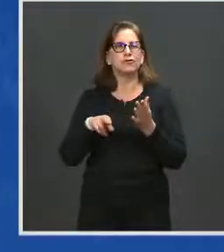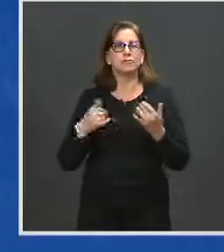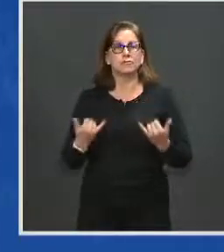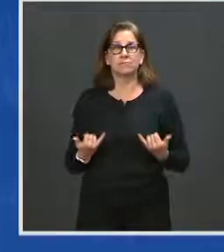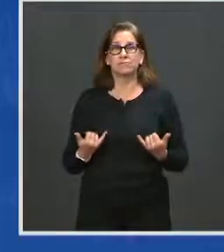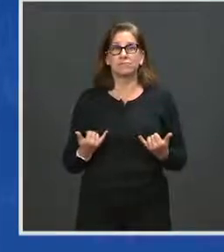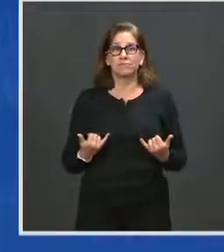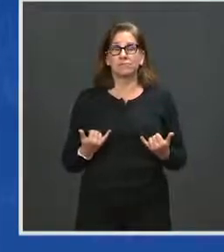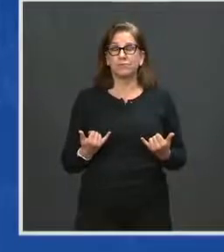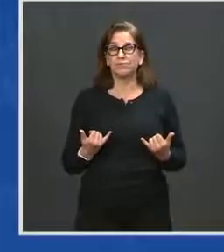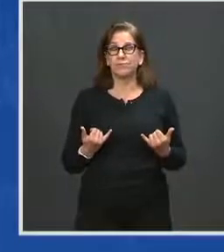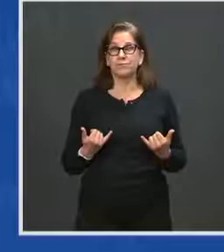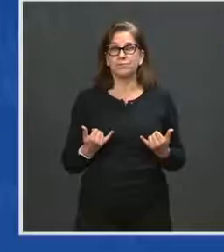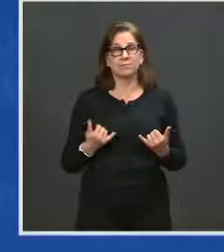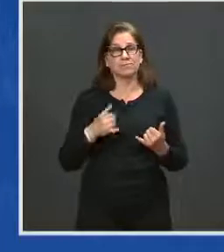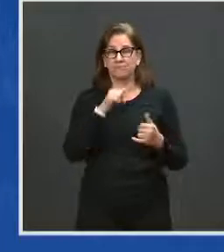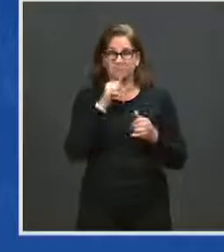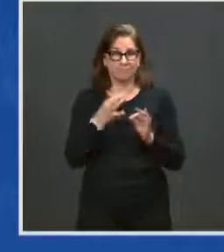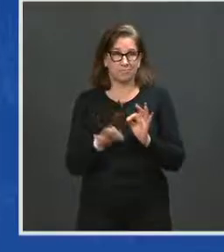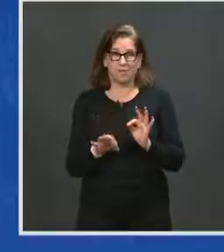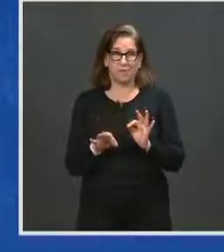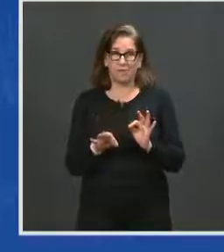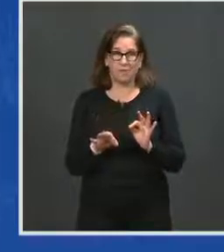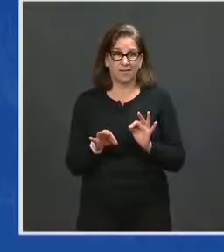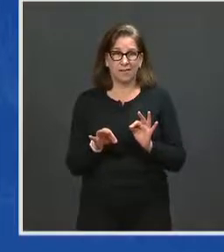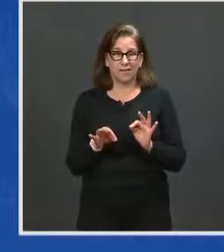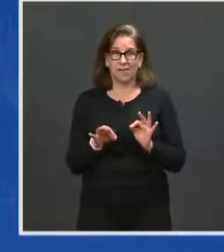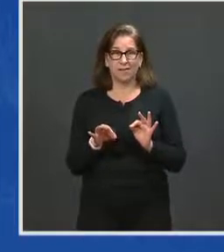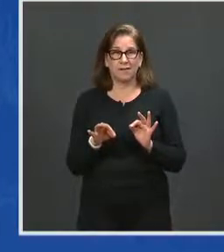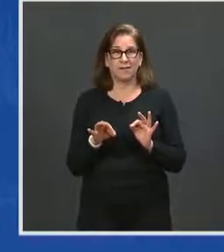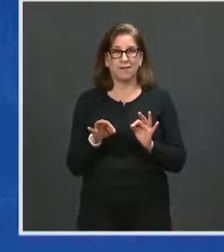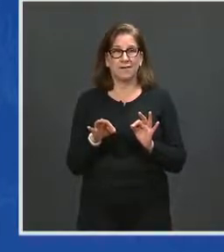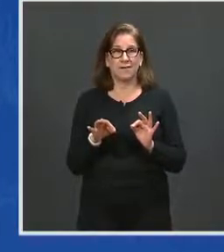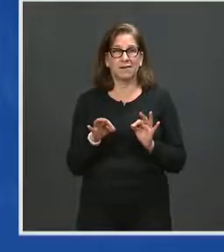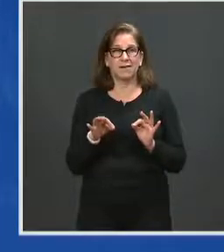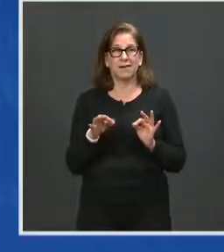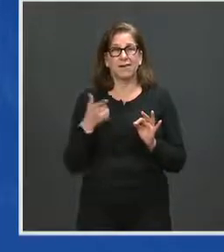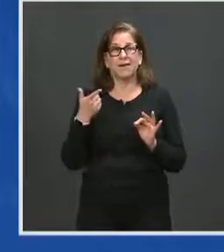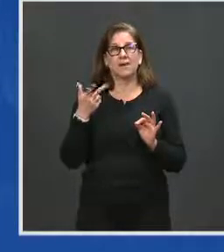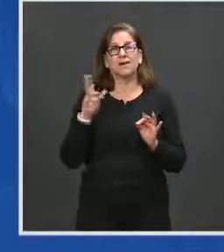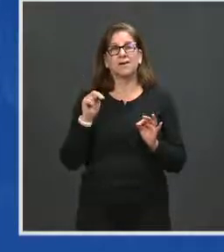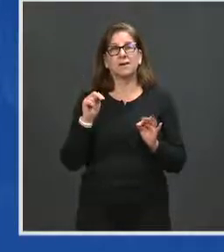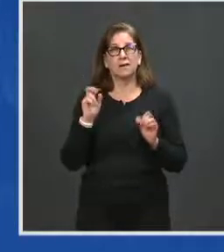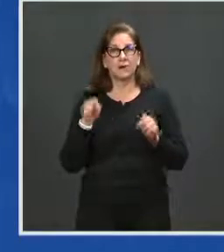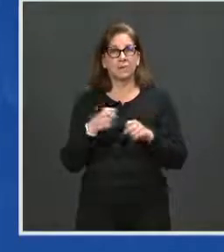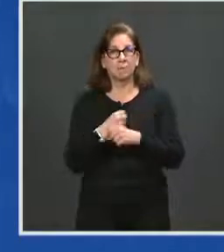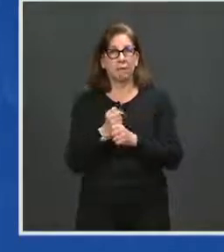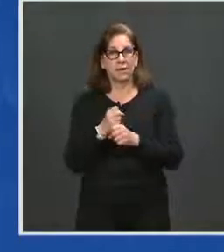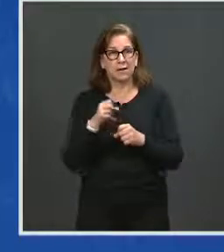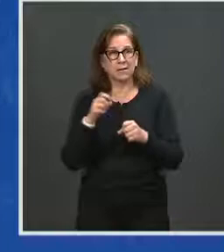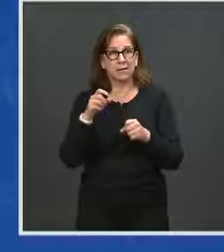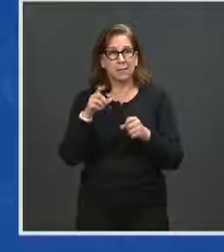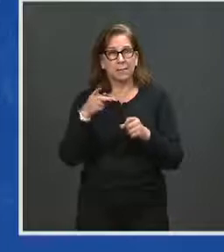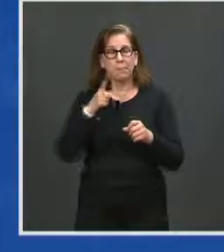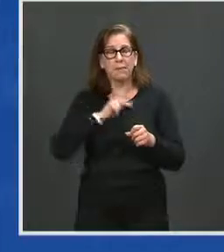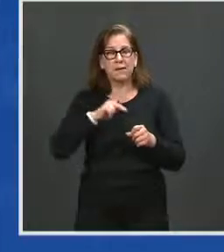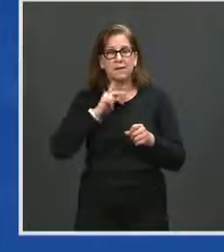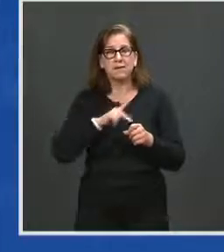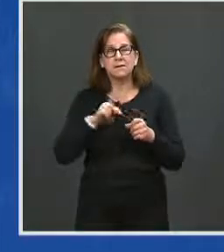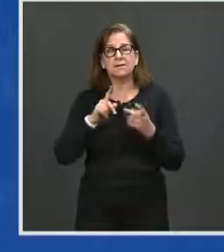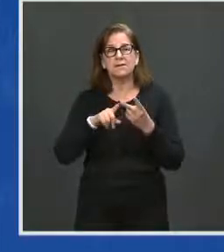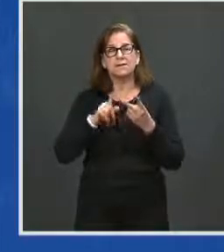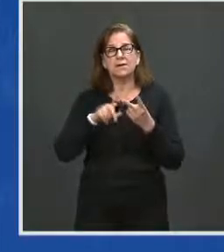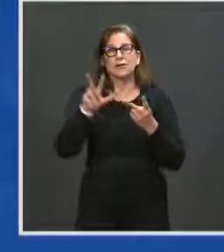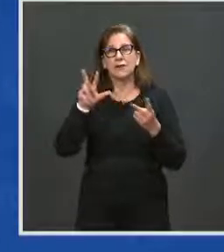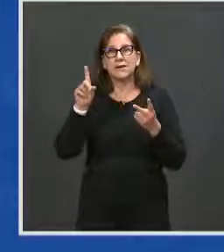forged anymore, but can also be made of plastic, printed on a 3D printer, or sold in self-assembly